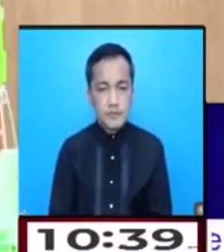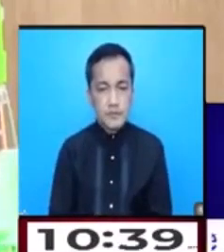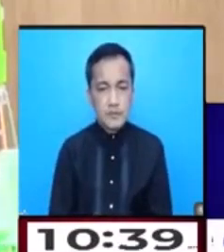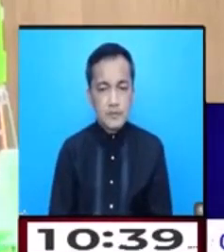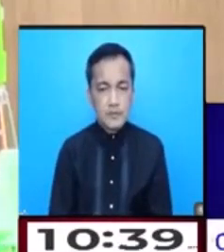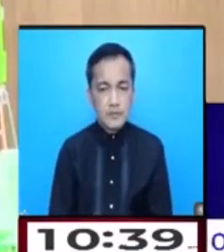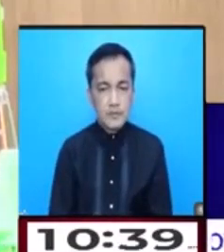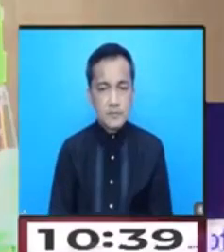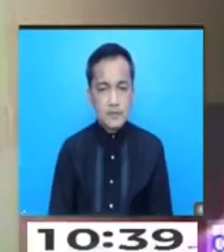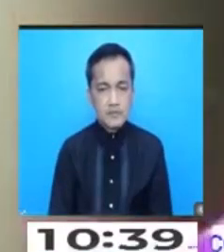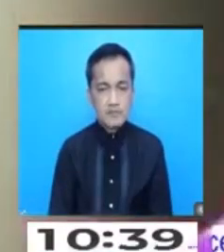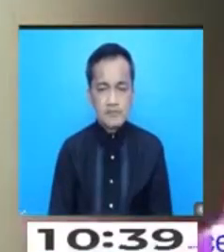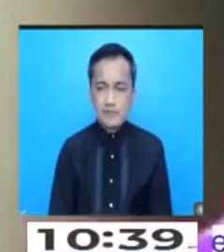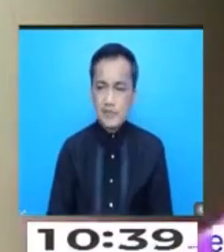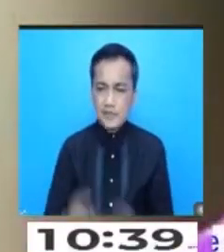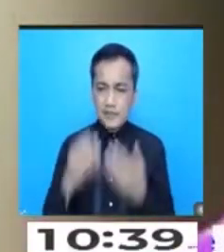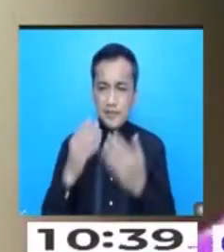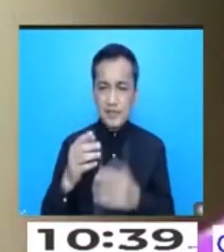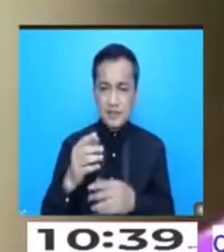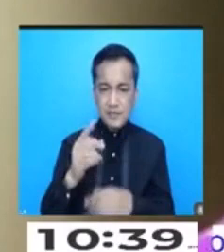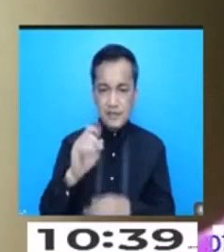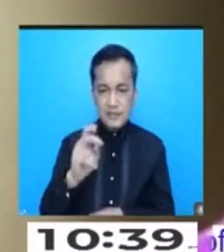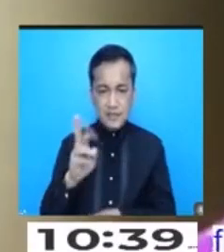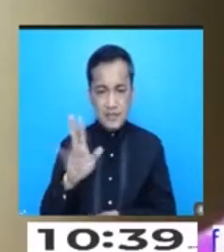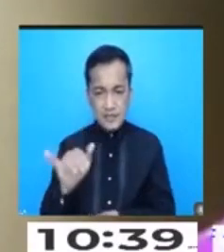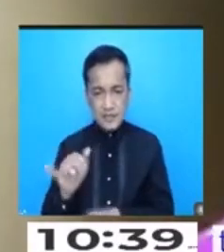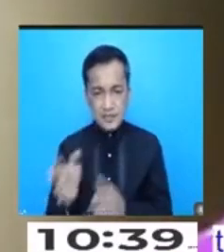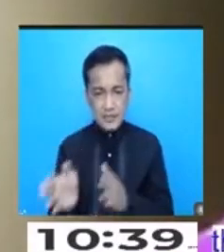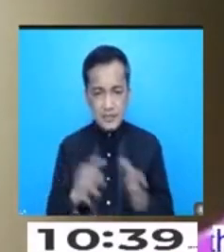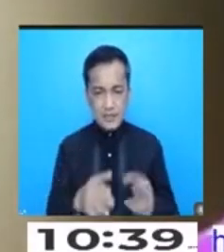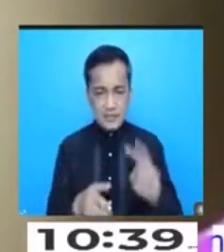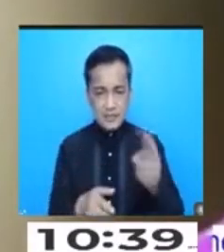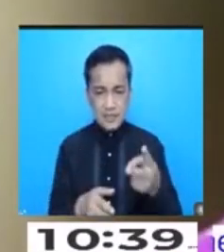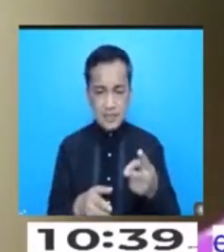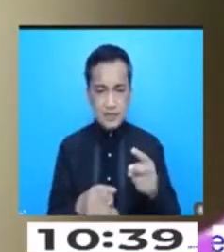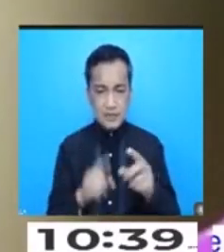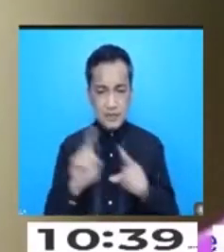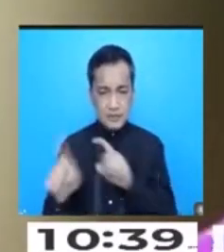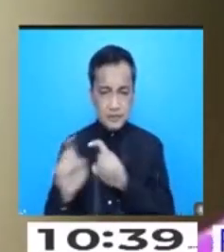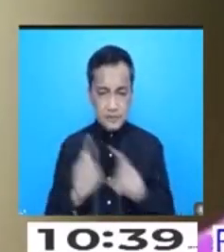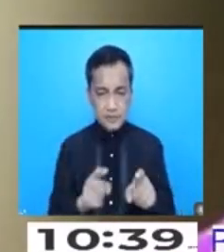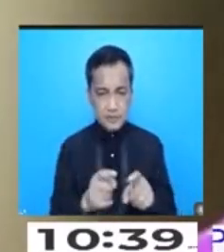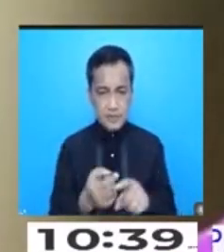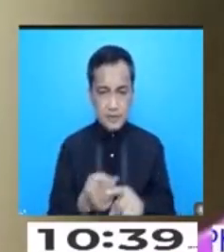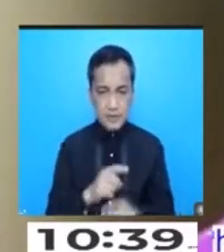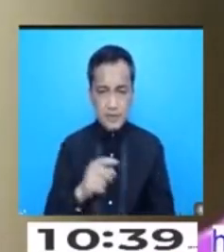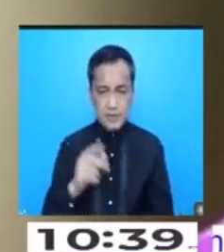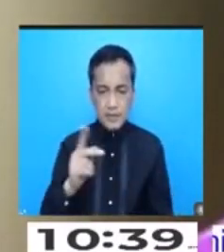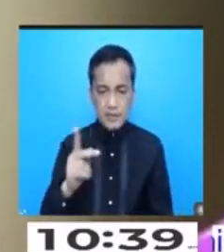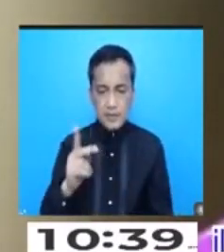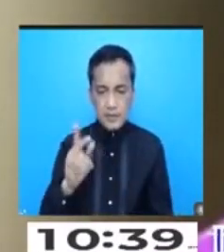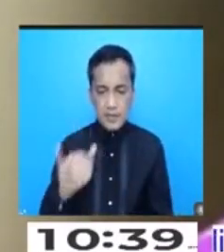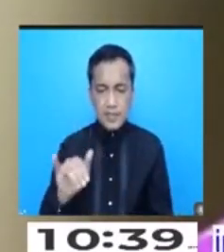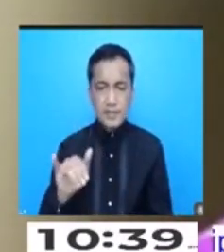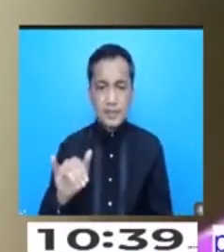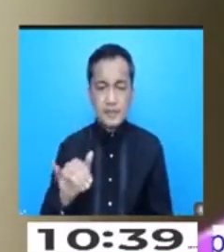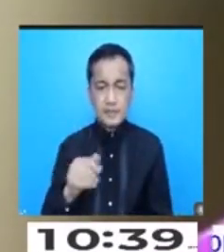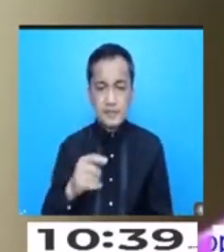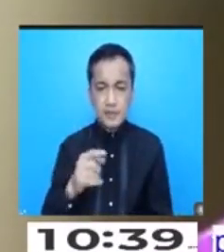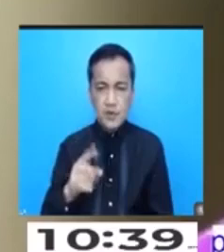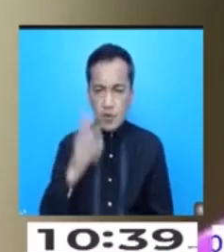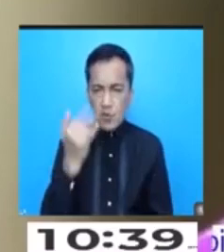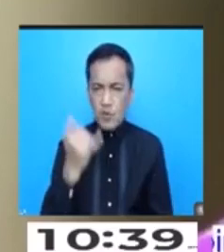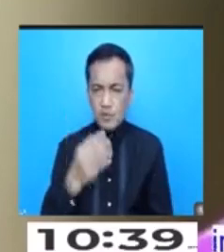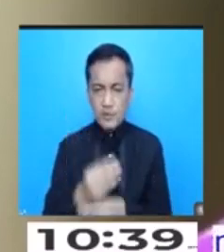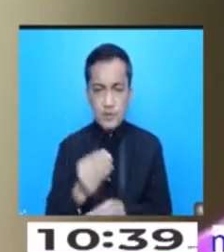Thank you, Secretary. Okay, the second set of questions, again from Ms. Kai. Why is manufacturing growing